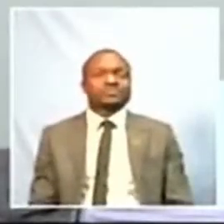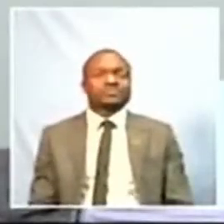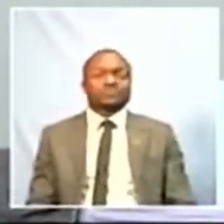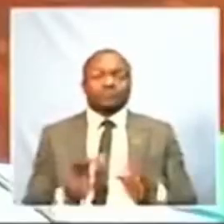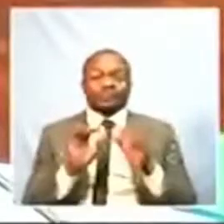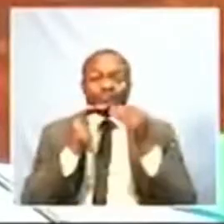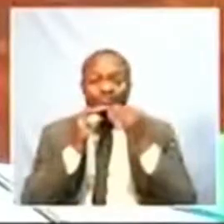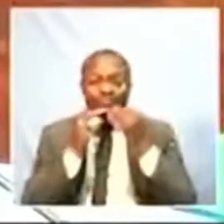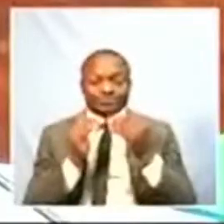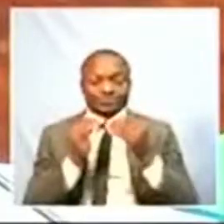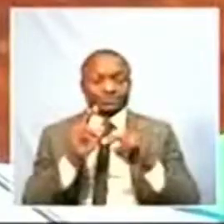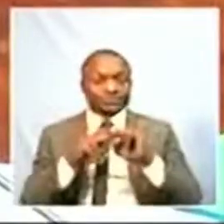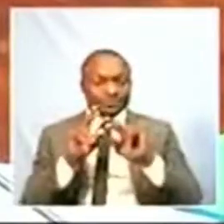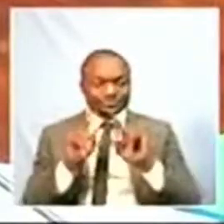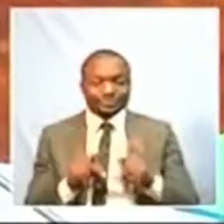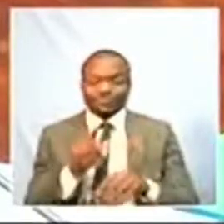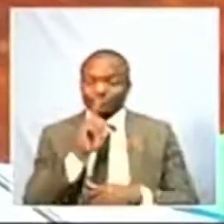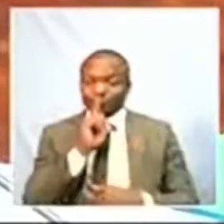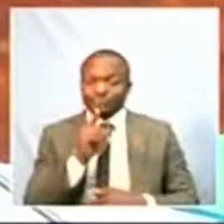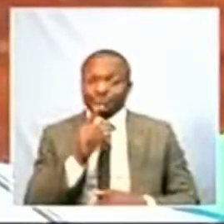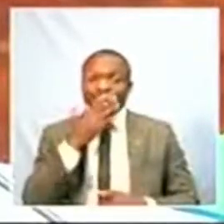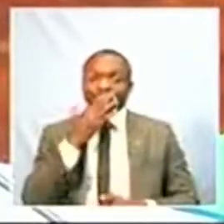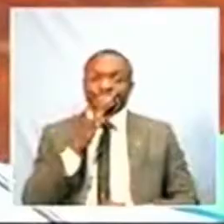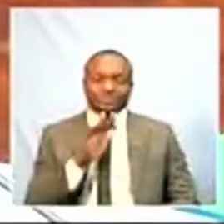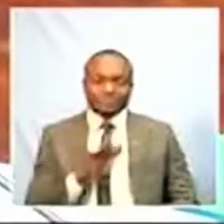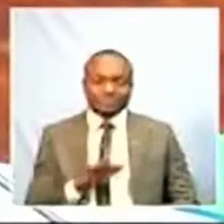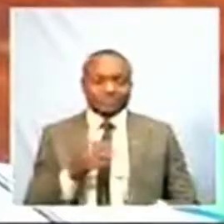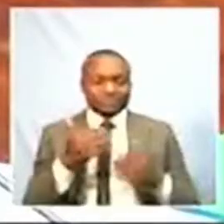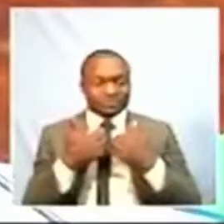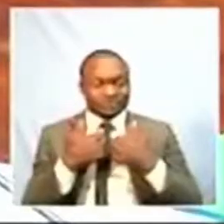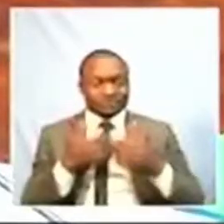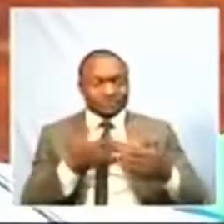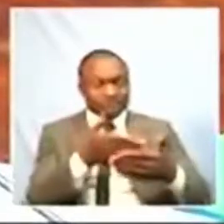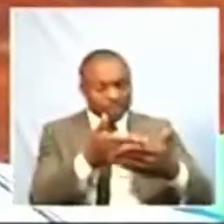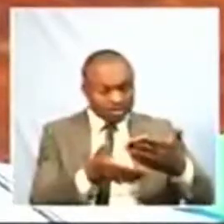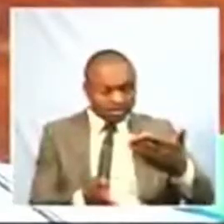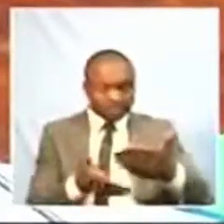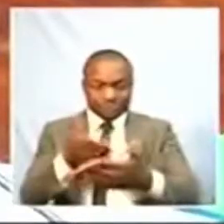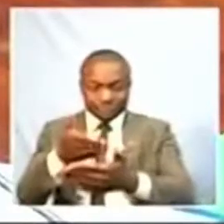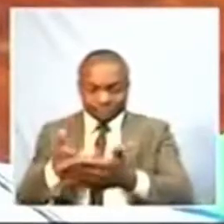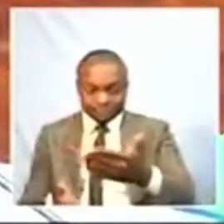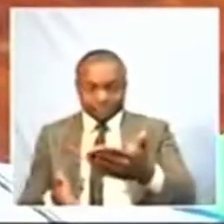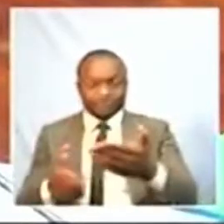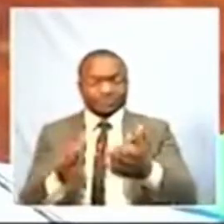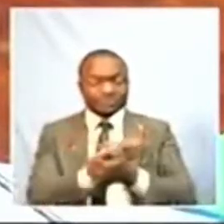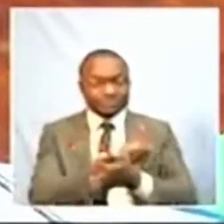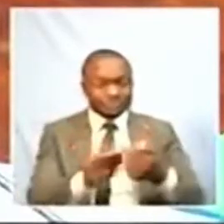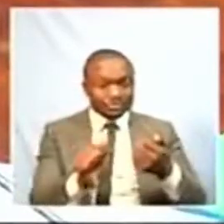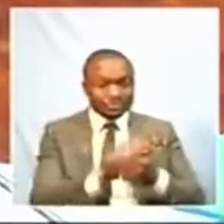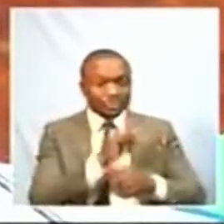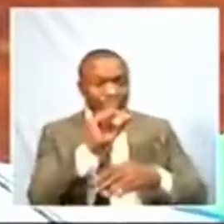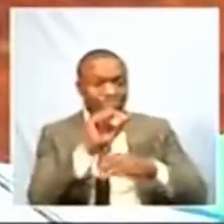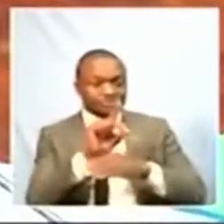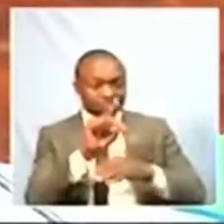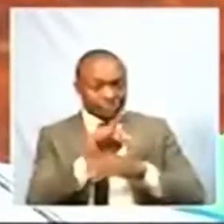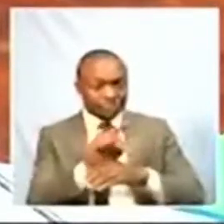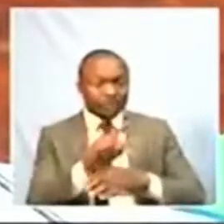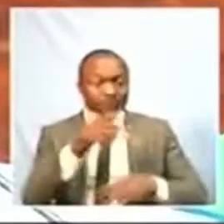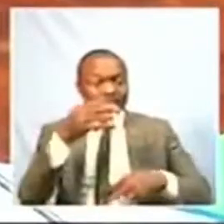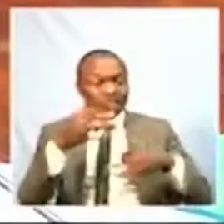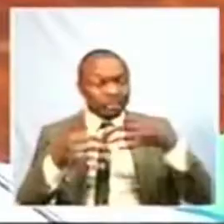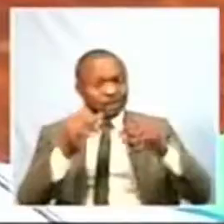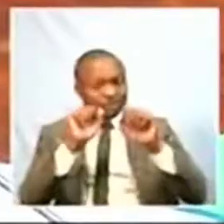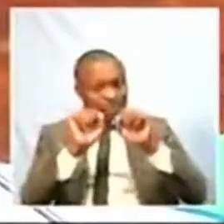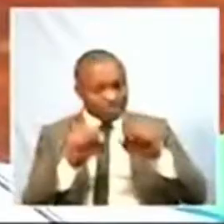Thank you, Chair. Indeed, it is regrettable that we had all these defects in the projects. I would, if I can